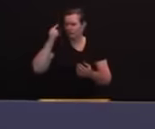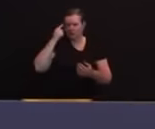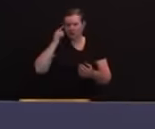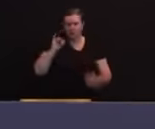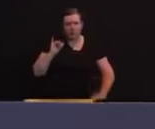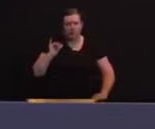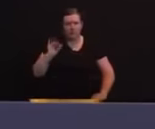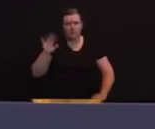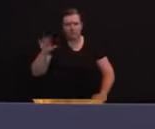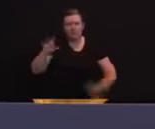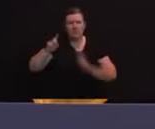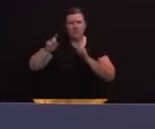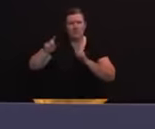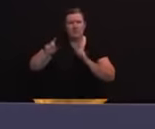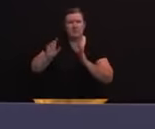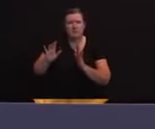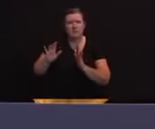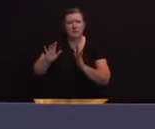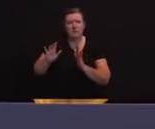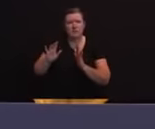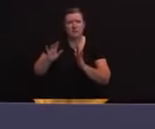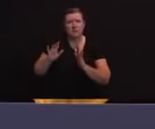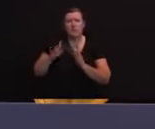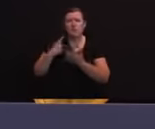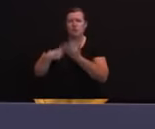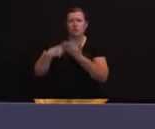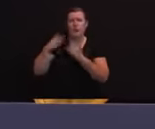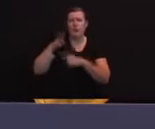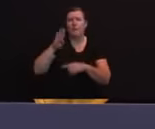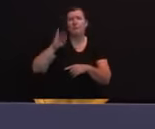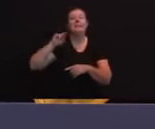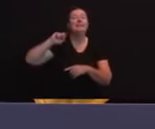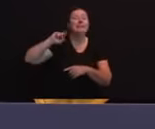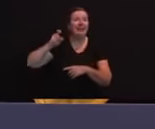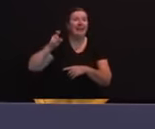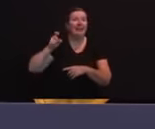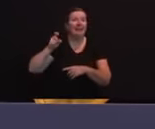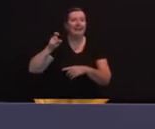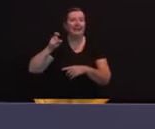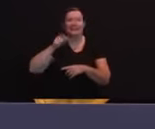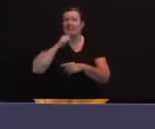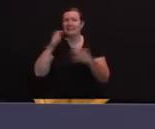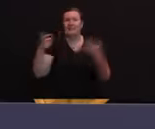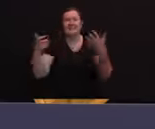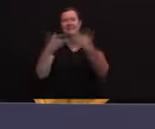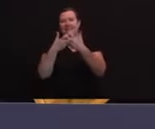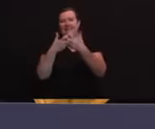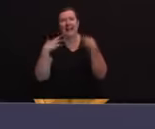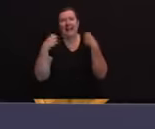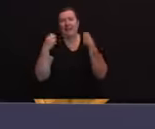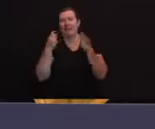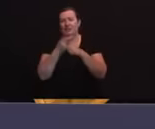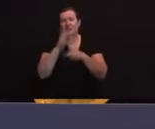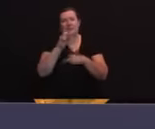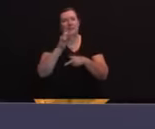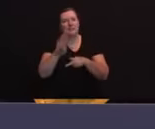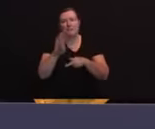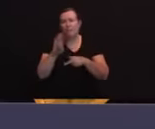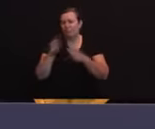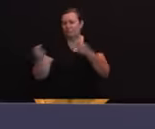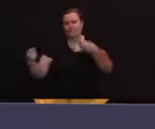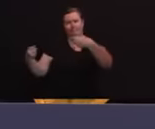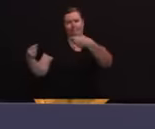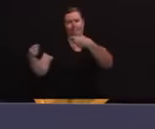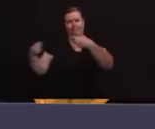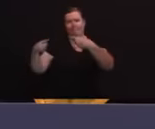we've talked about. The BINACS does not sync up with healthcare databases anywhere. We're working on that. Every state is working on